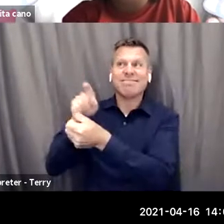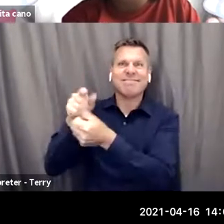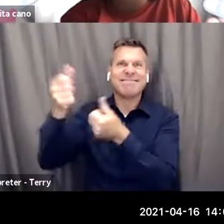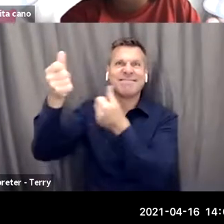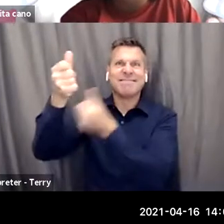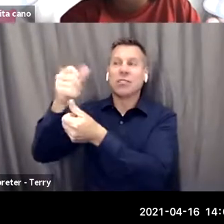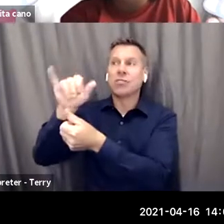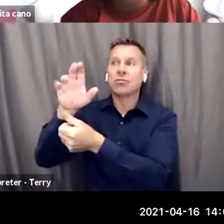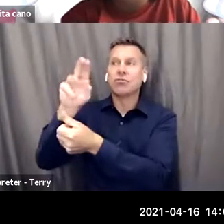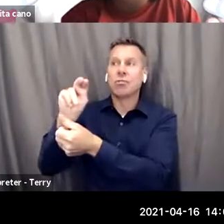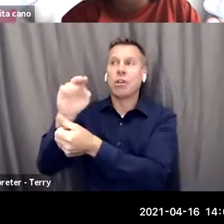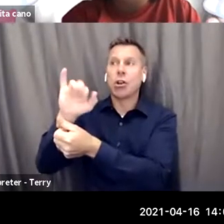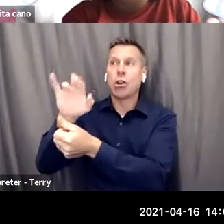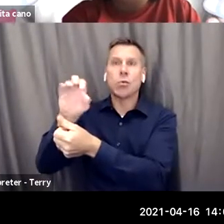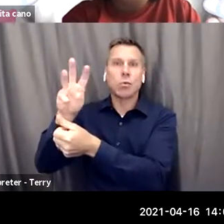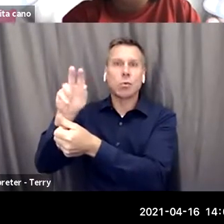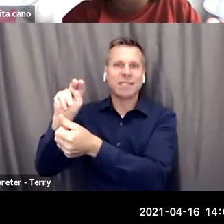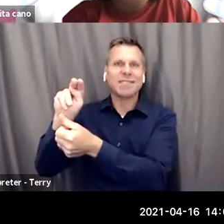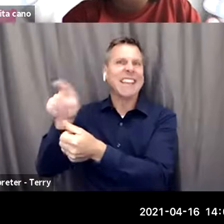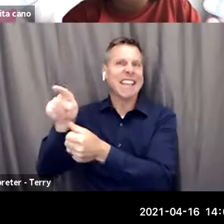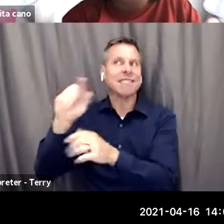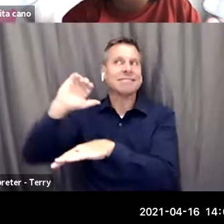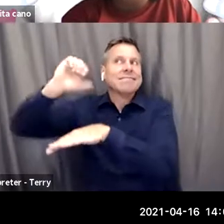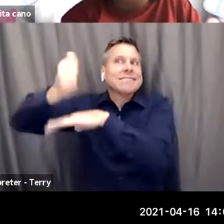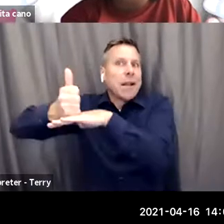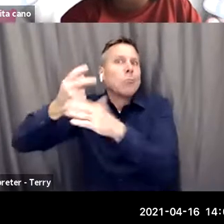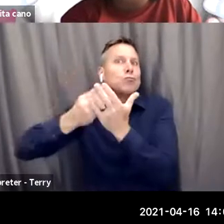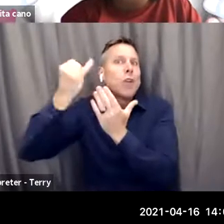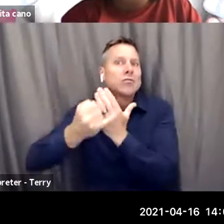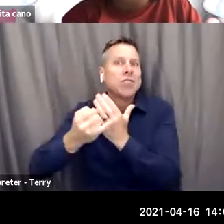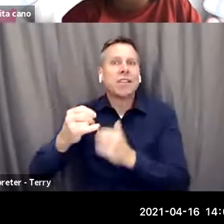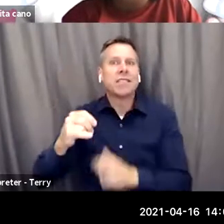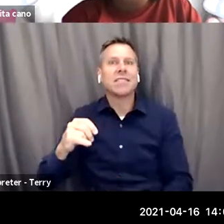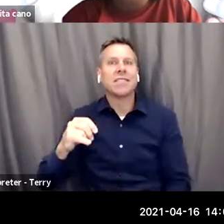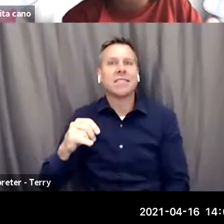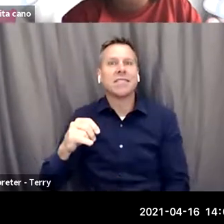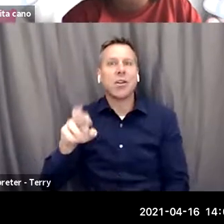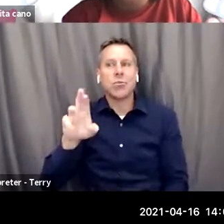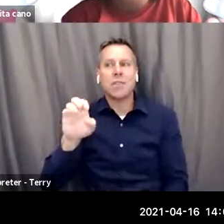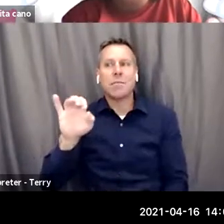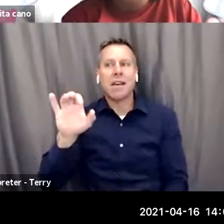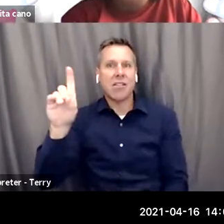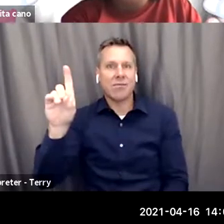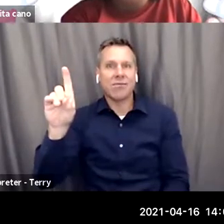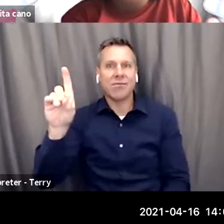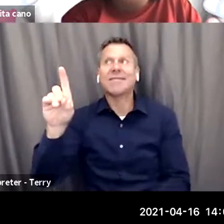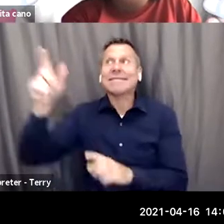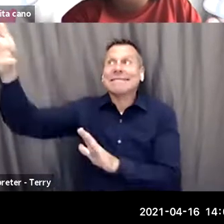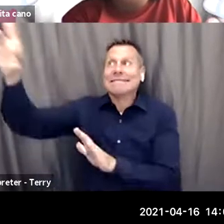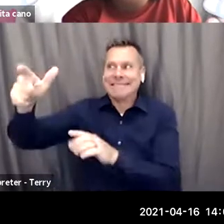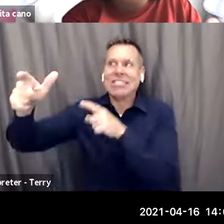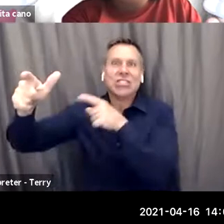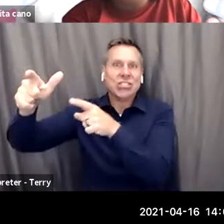Rebound program in the late 1960s at San Francisco State. She studied under him as an instructor and as a